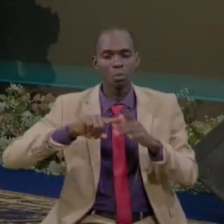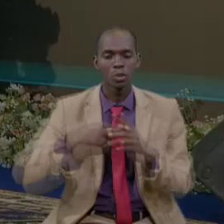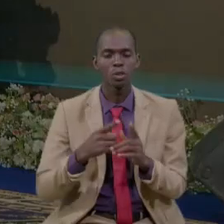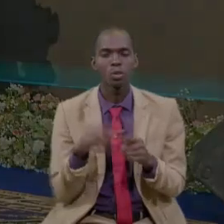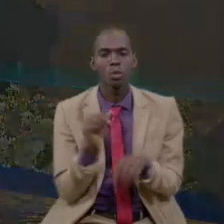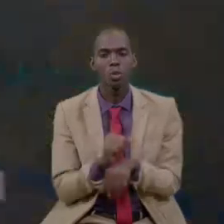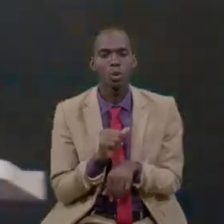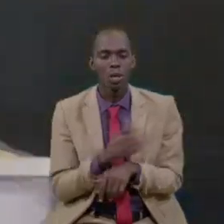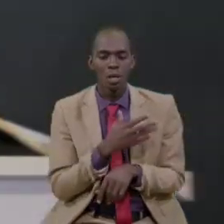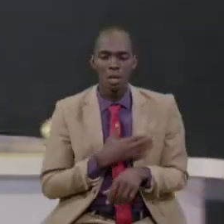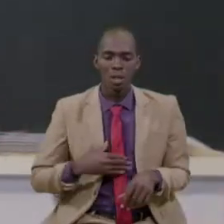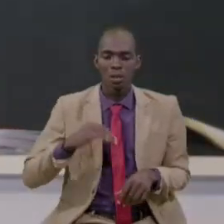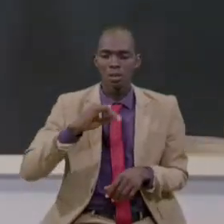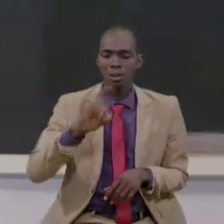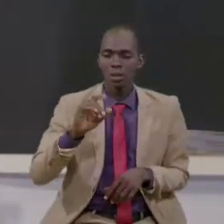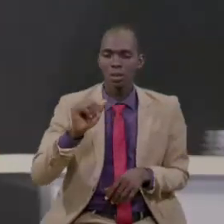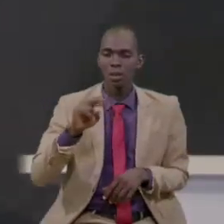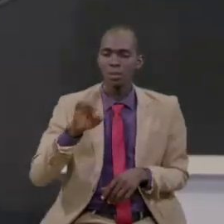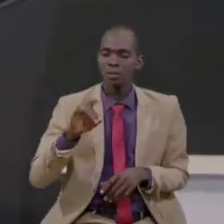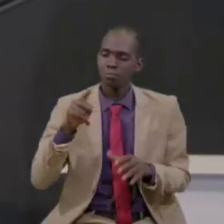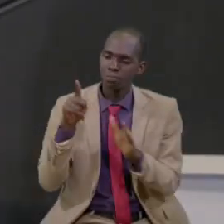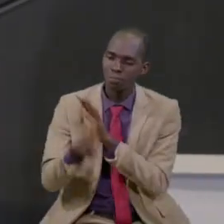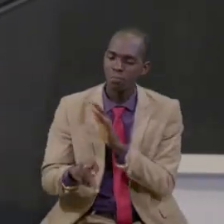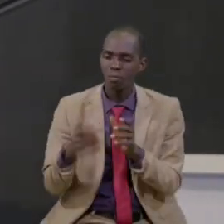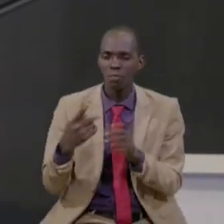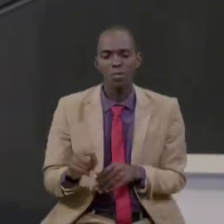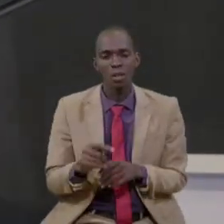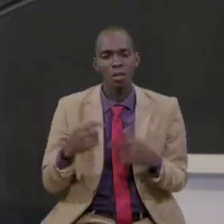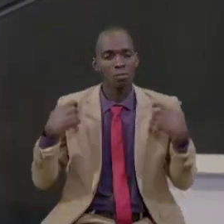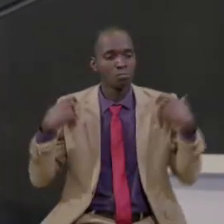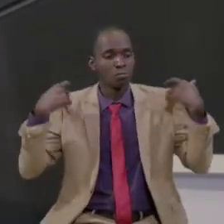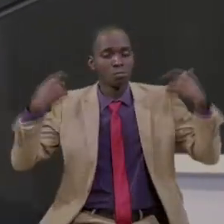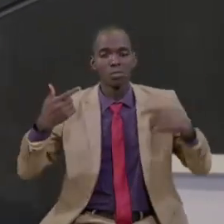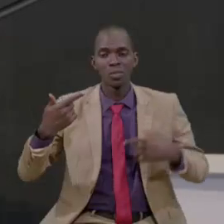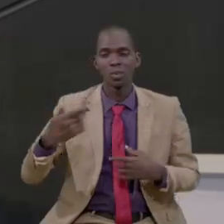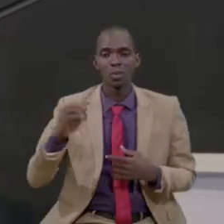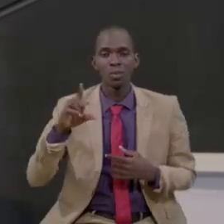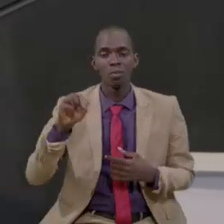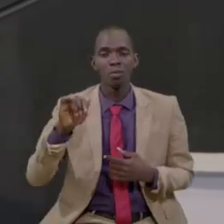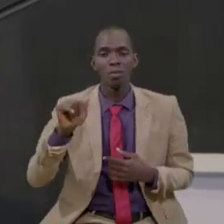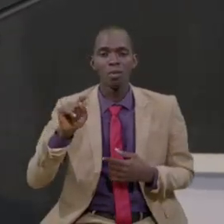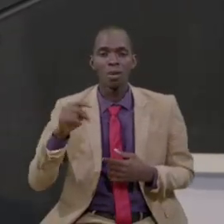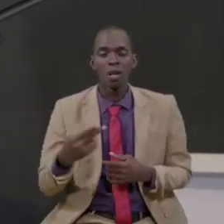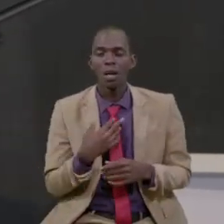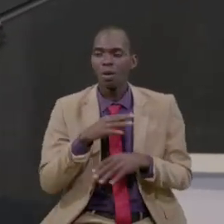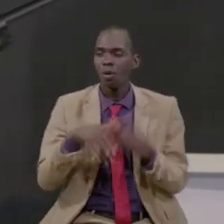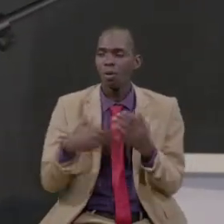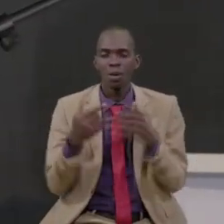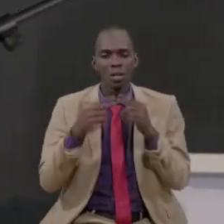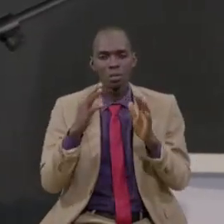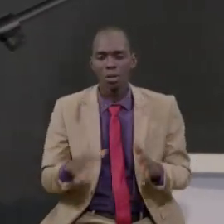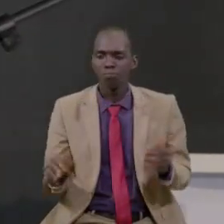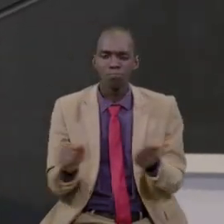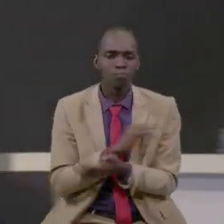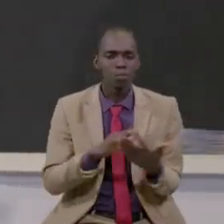all those Philistines. The Israelites ran after them and conquered them and destroyed them. That's not the anointing